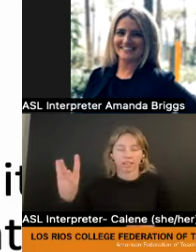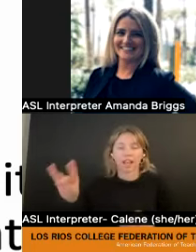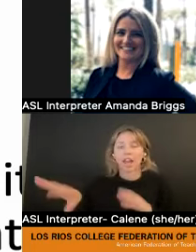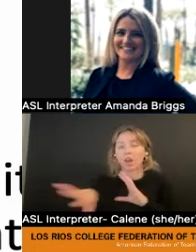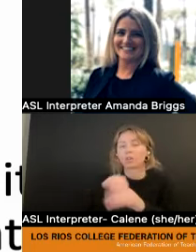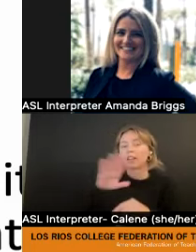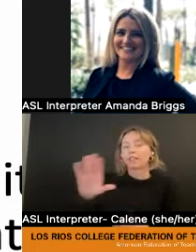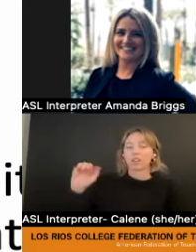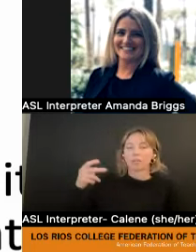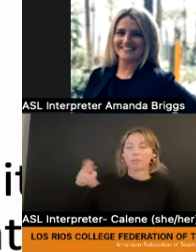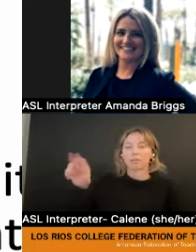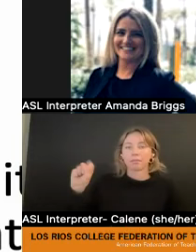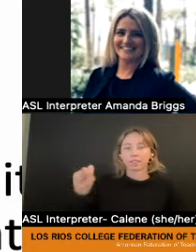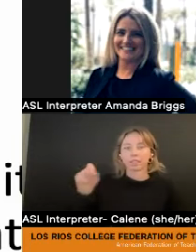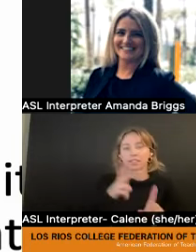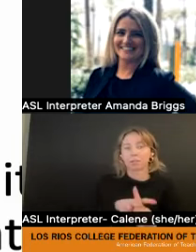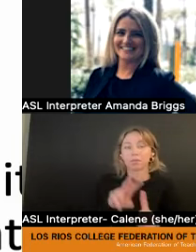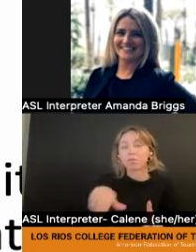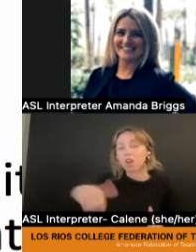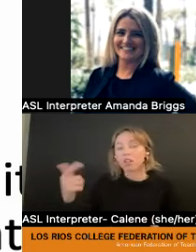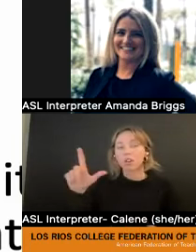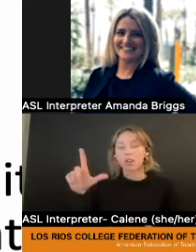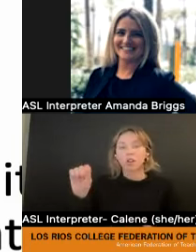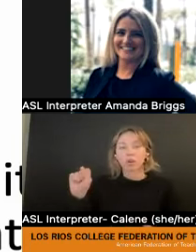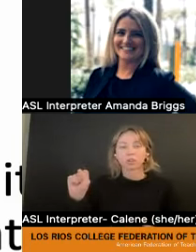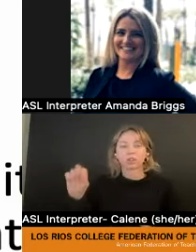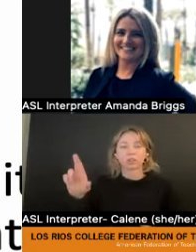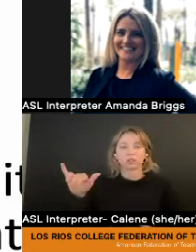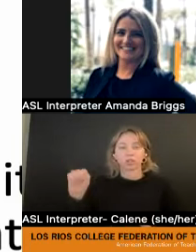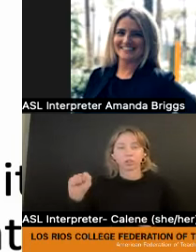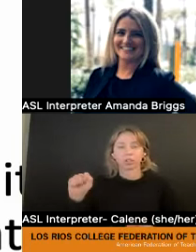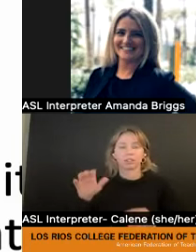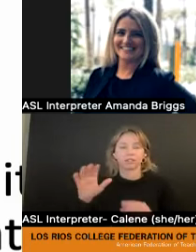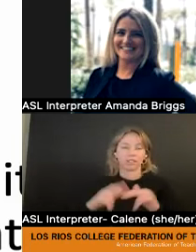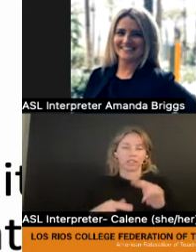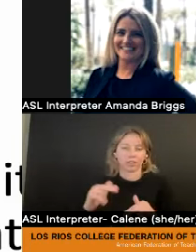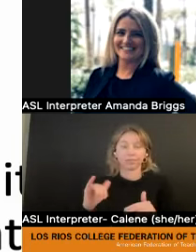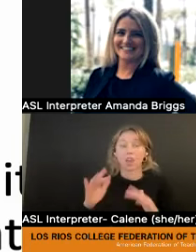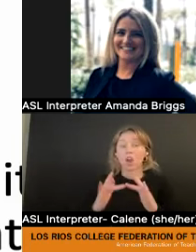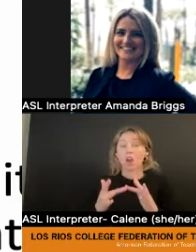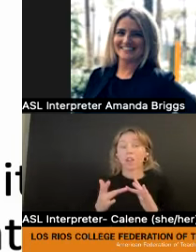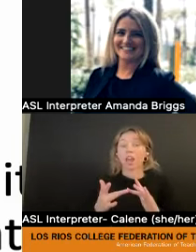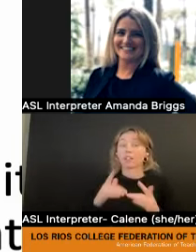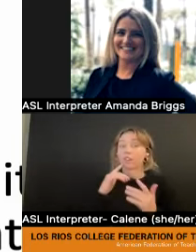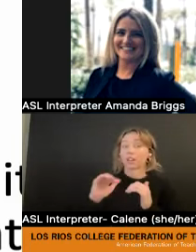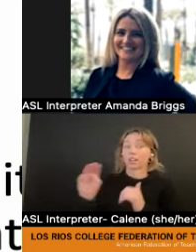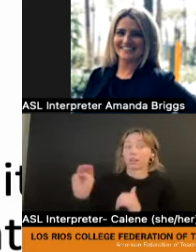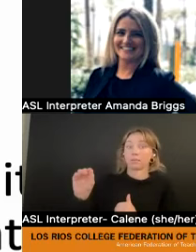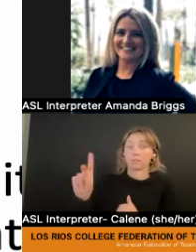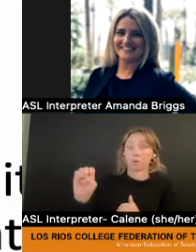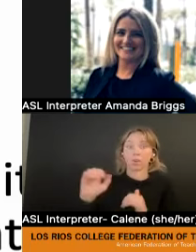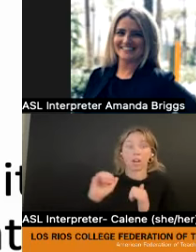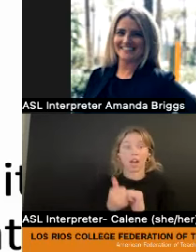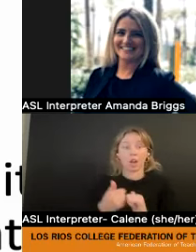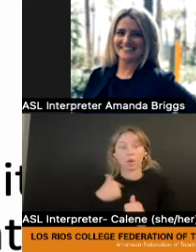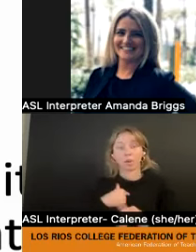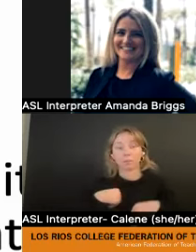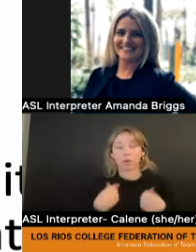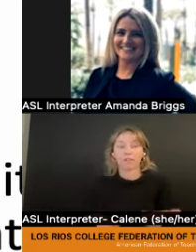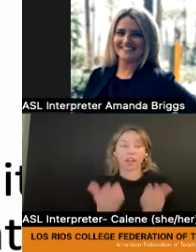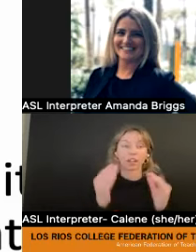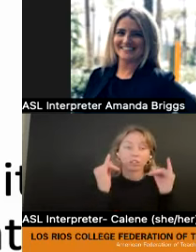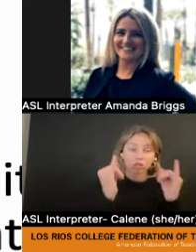assignment or any other Los Rios facility. Online refers to the modality in which faculty provide instruction, services, or resources to